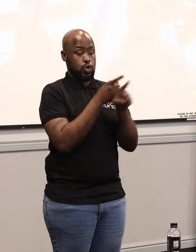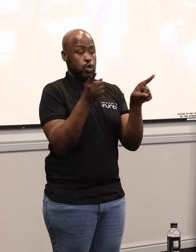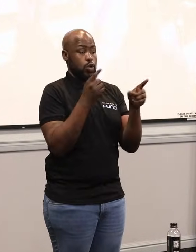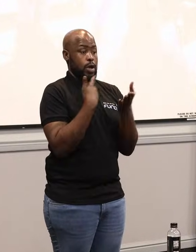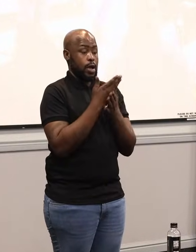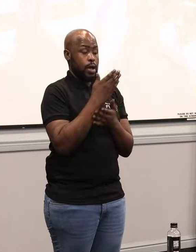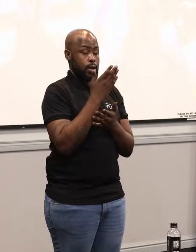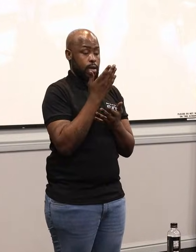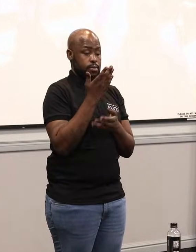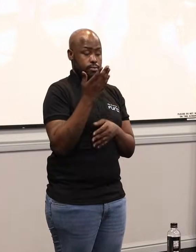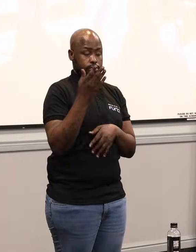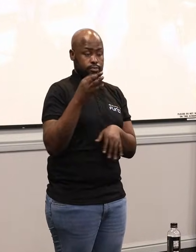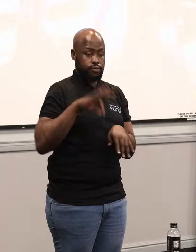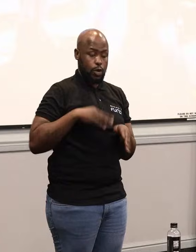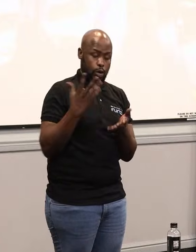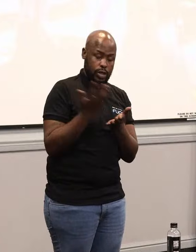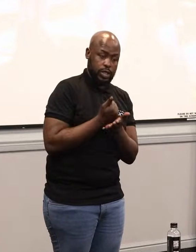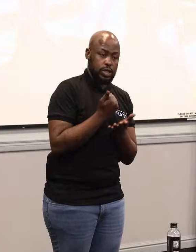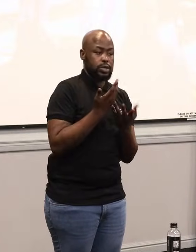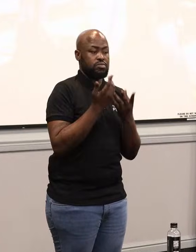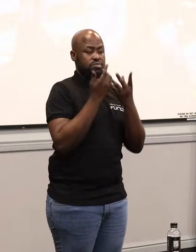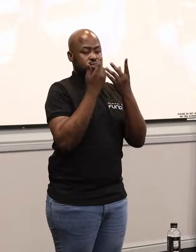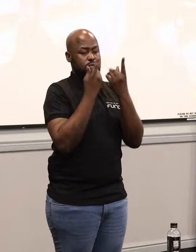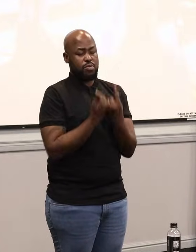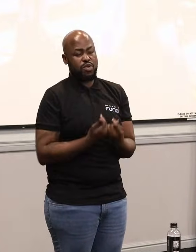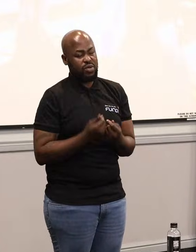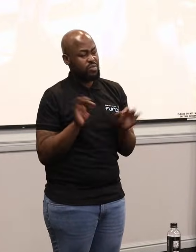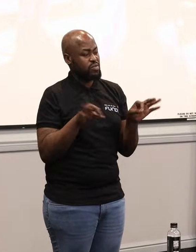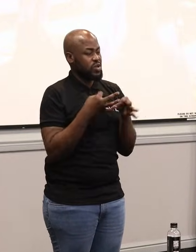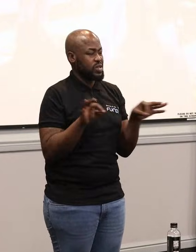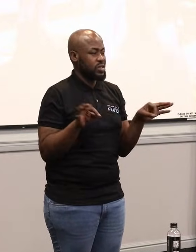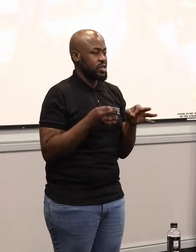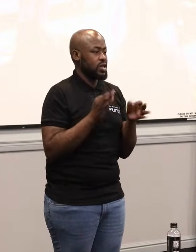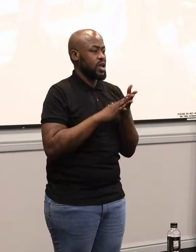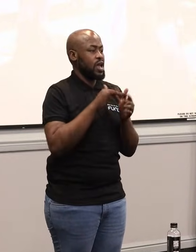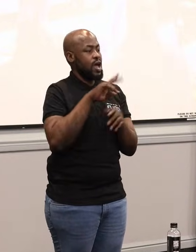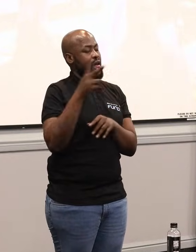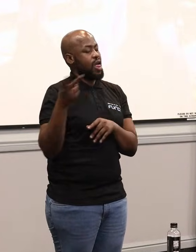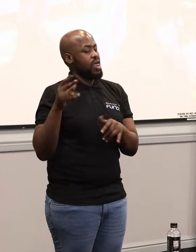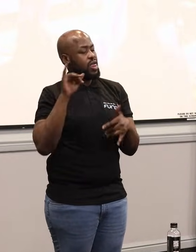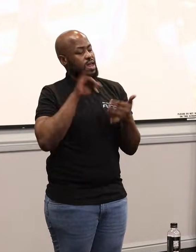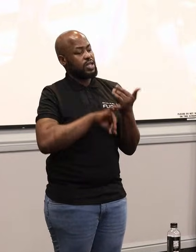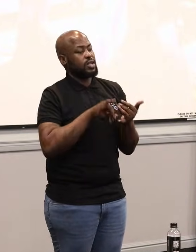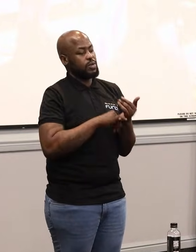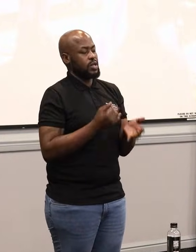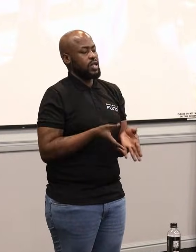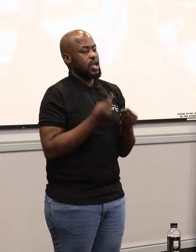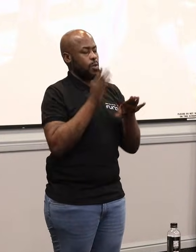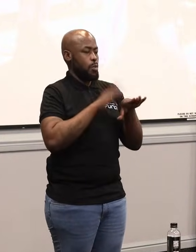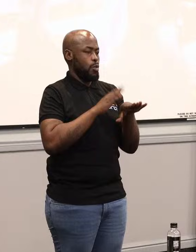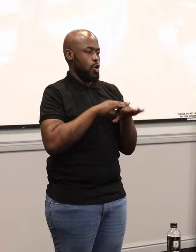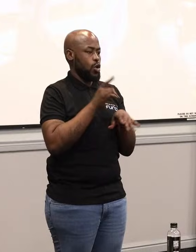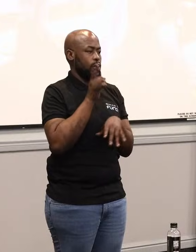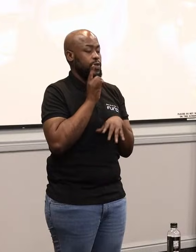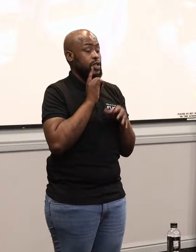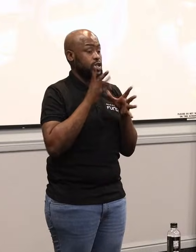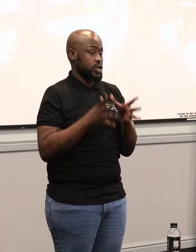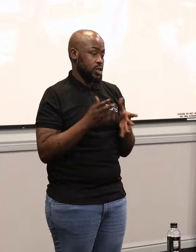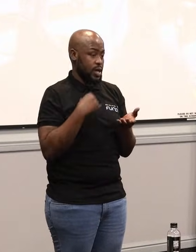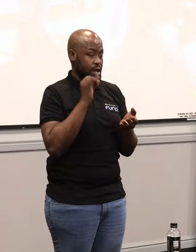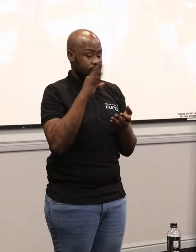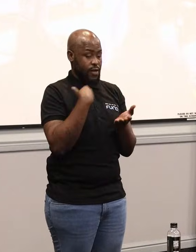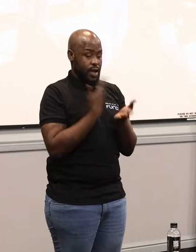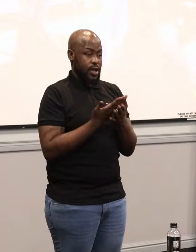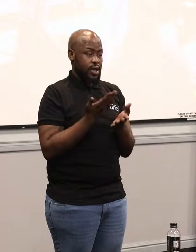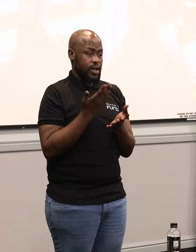to take on music and all the other subjects, they get to have more teachers. And if I can share with you